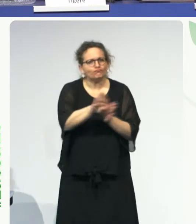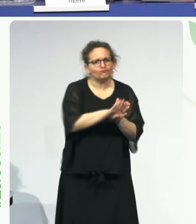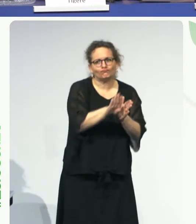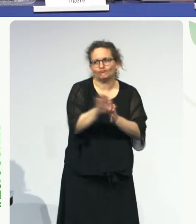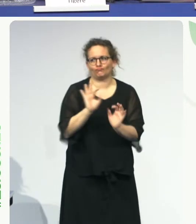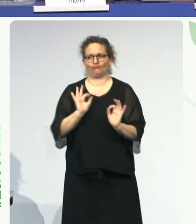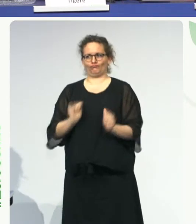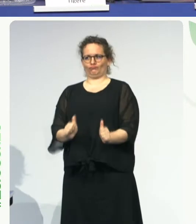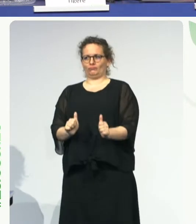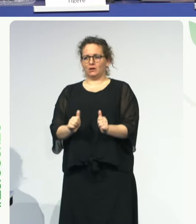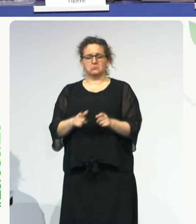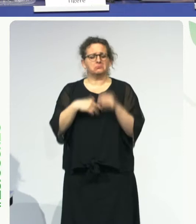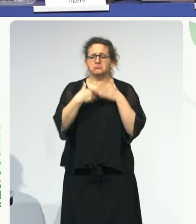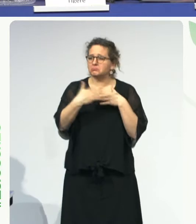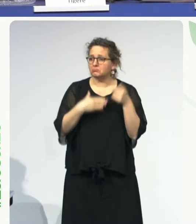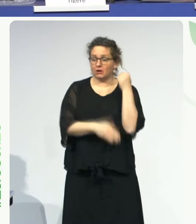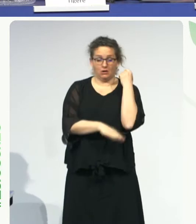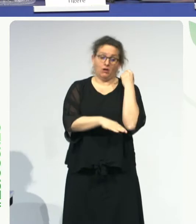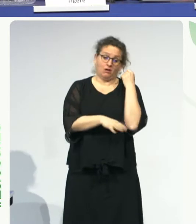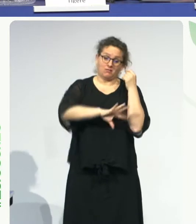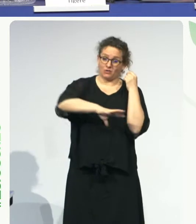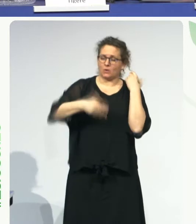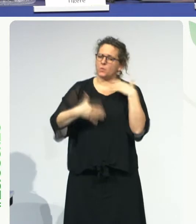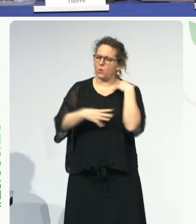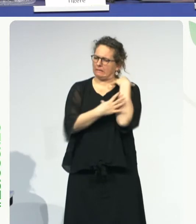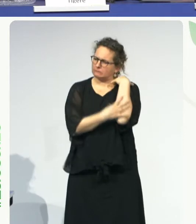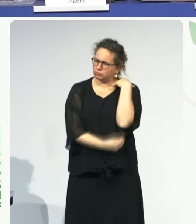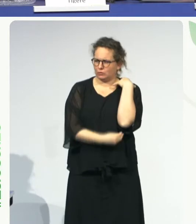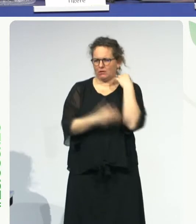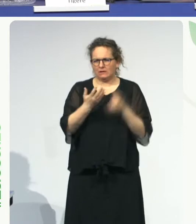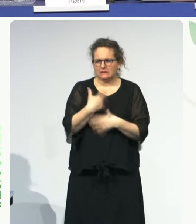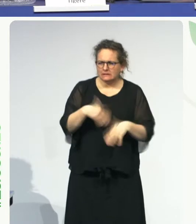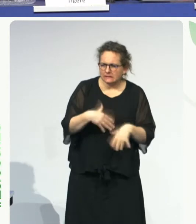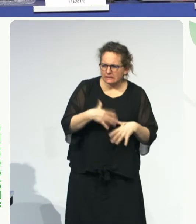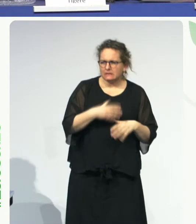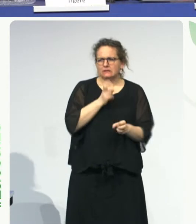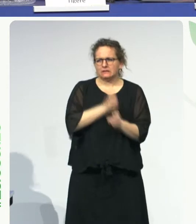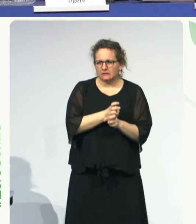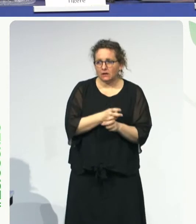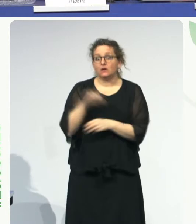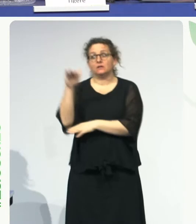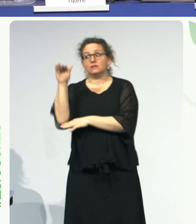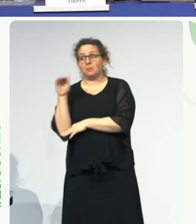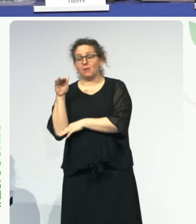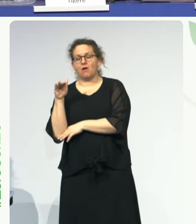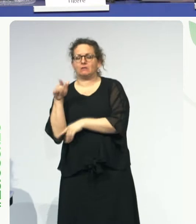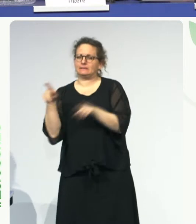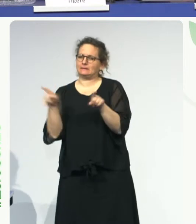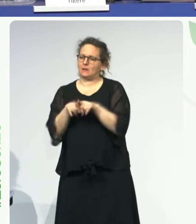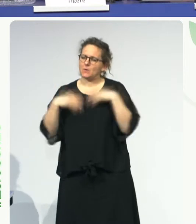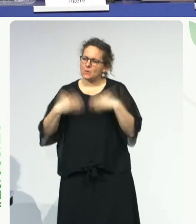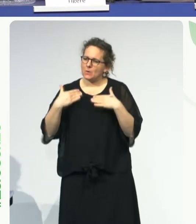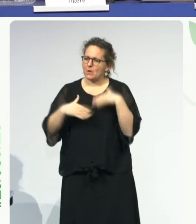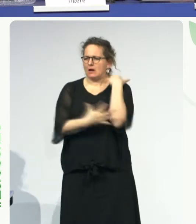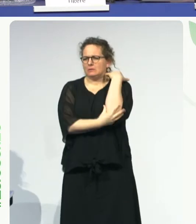And Zimbabwe is a very low-income country. CBM has been supporting programs in Zimbabwe for the past 35